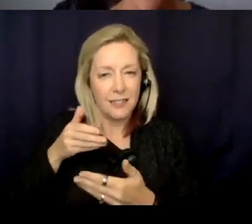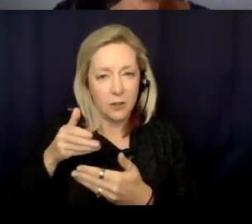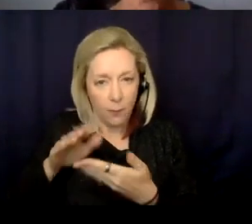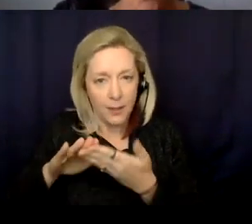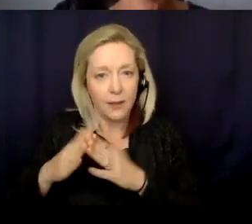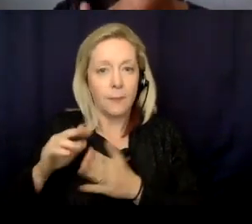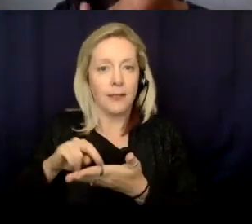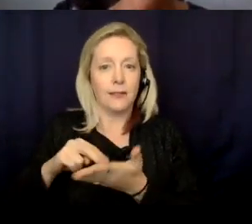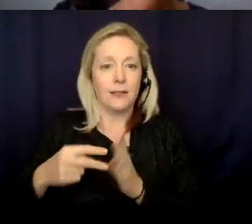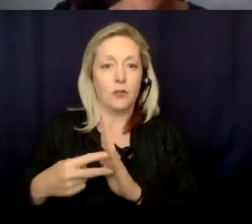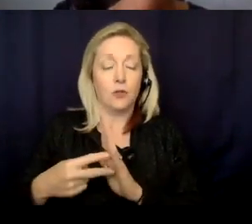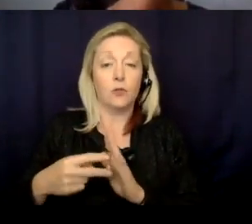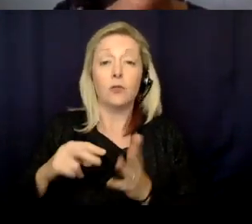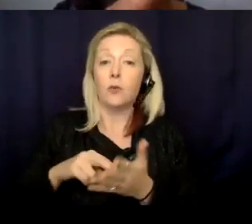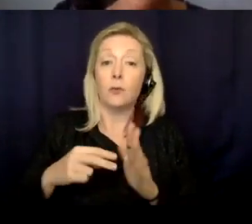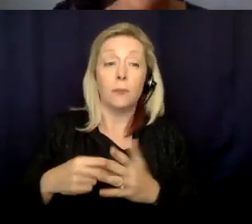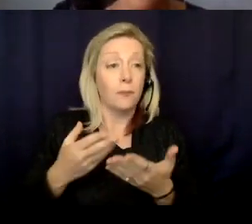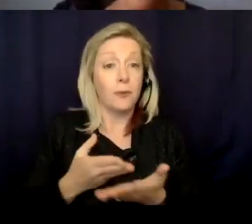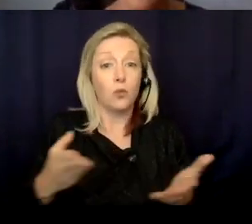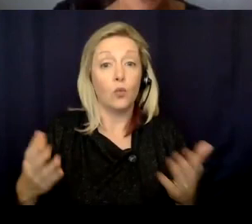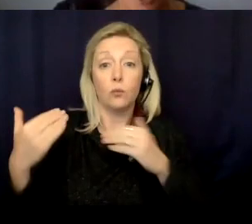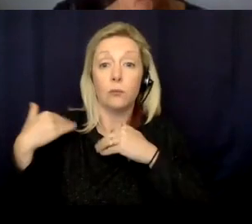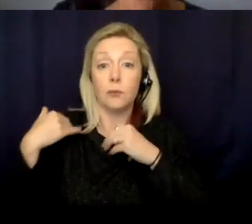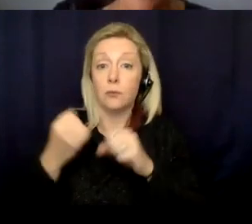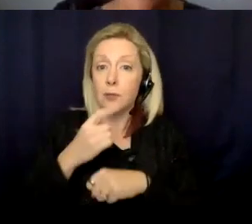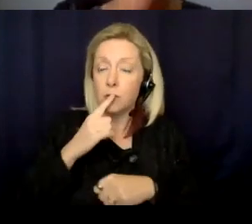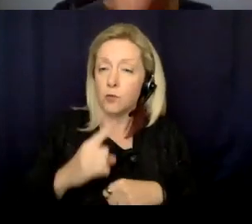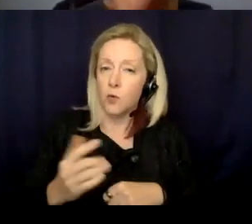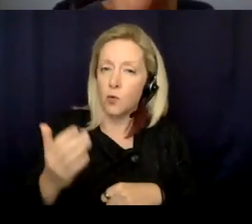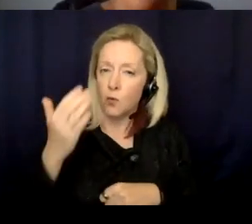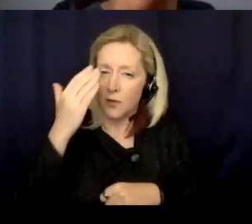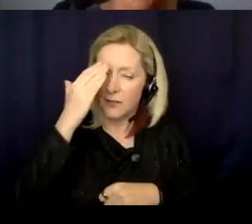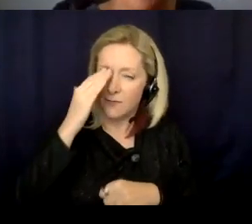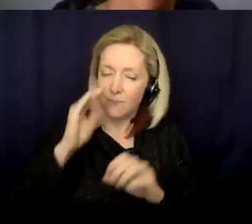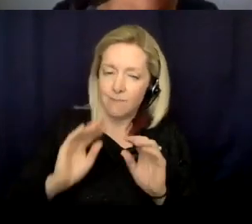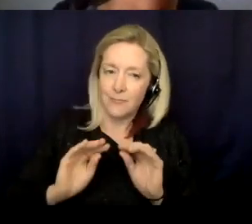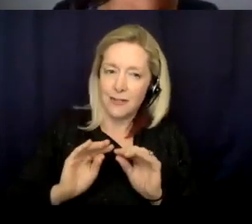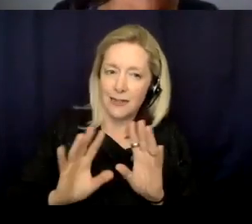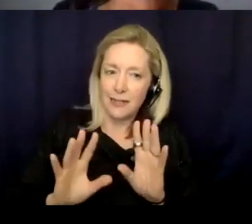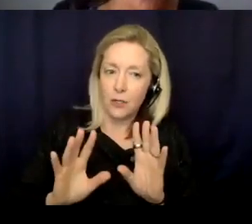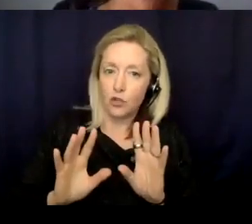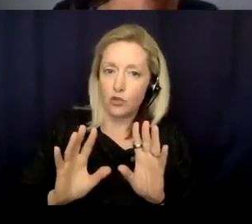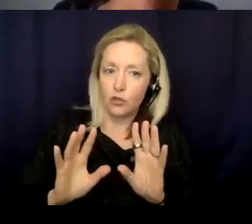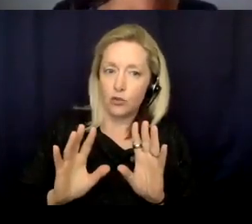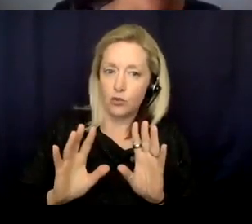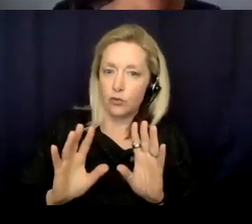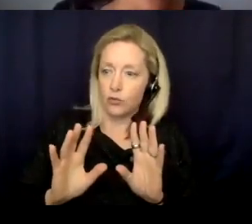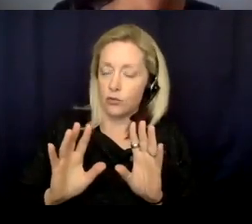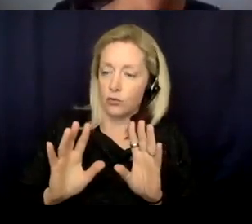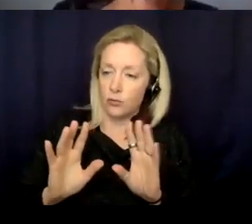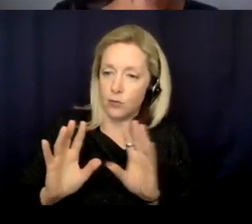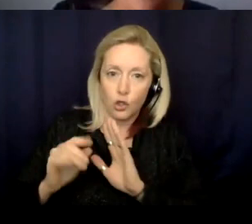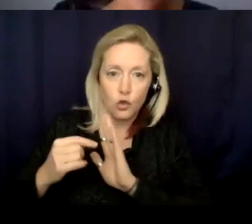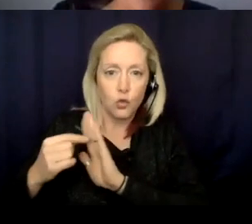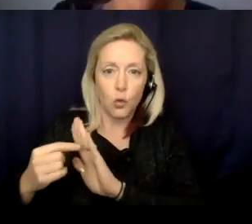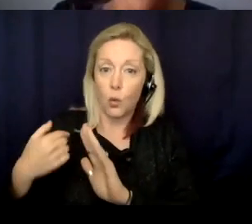need to shore up, and we really need to know that we could be a potential partner. So we're